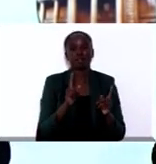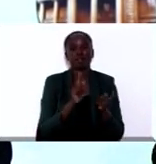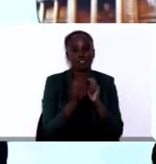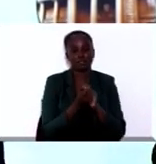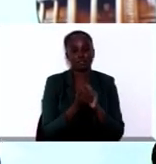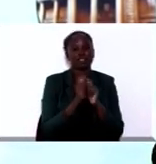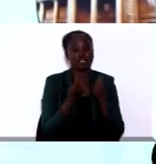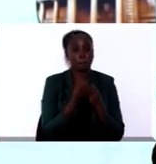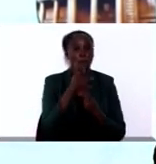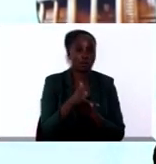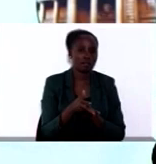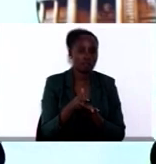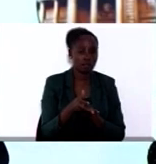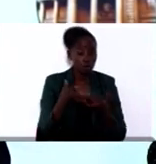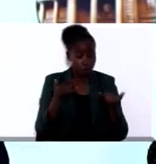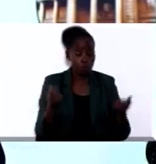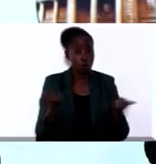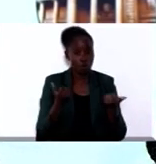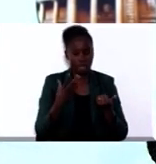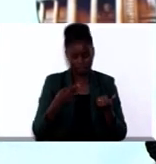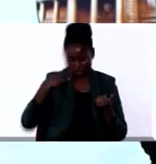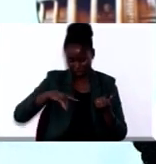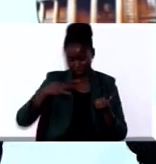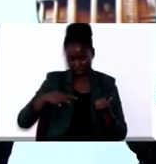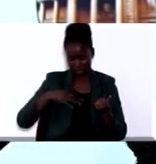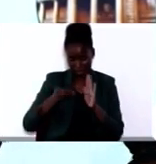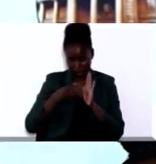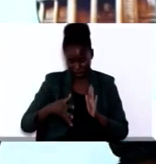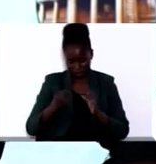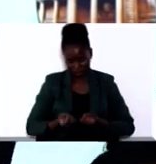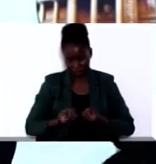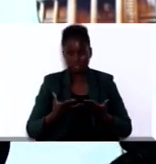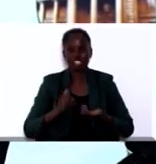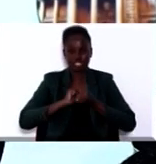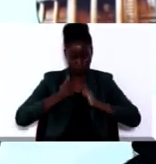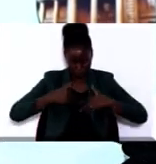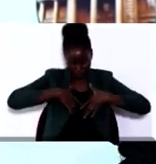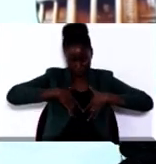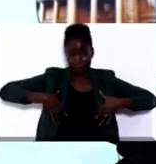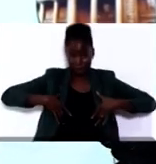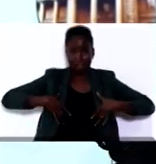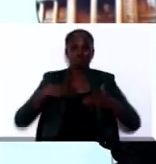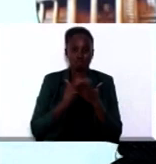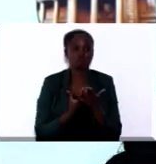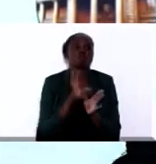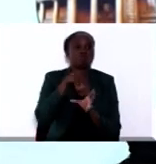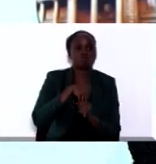We are already providing girl learners with the sports bra to enable them to participate in many sporting activities